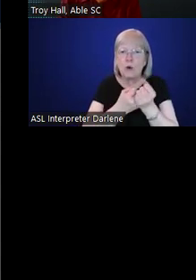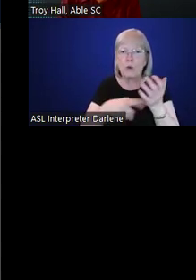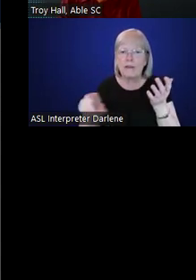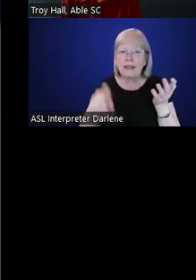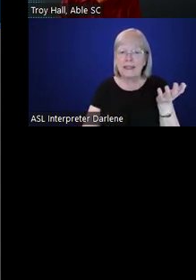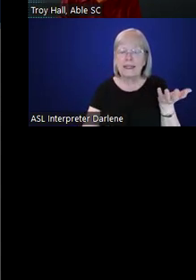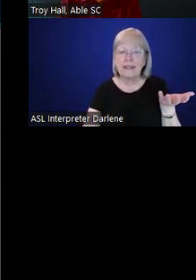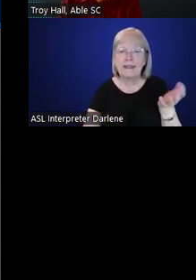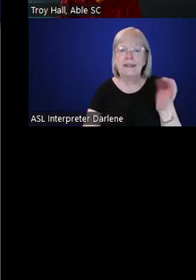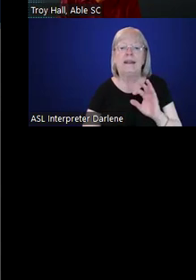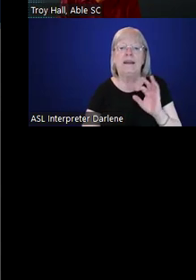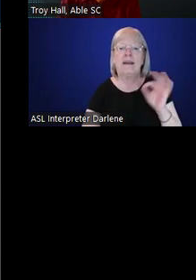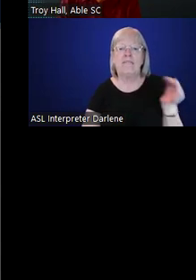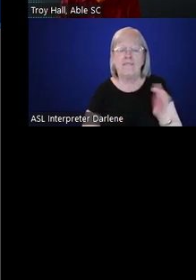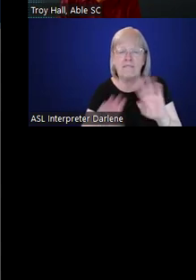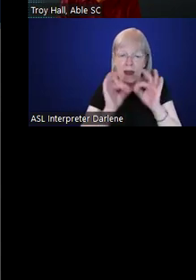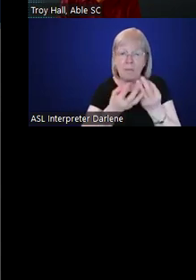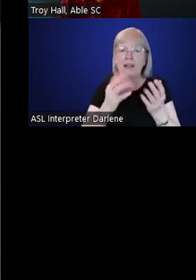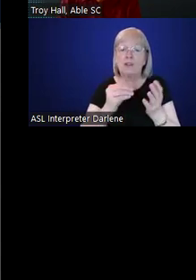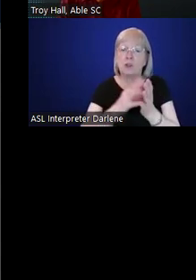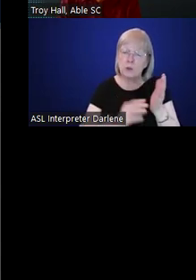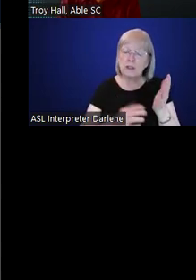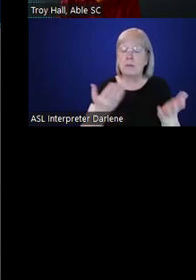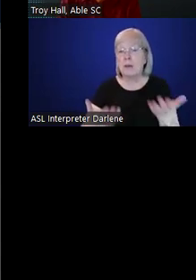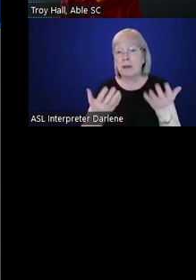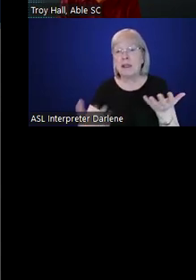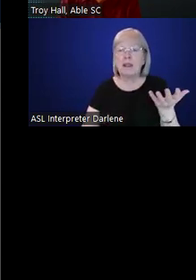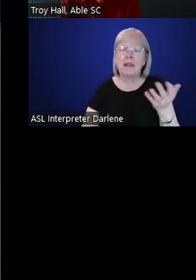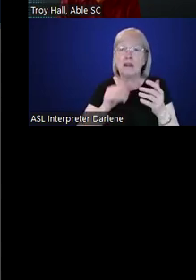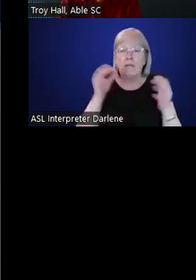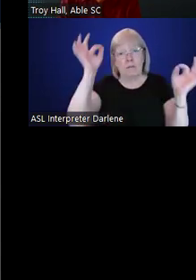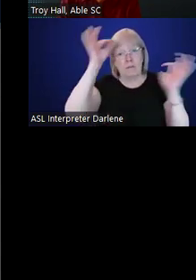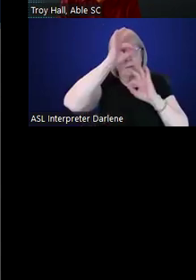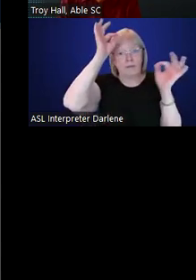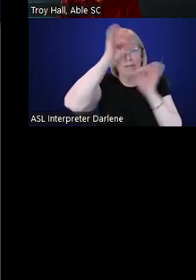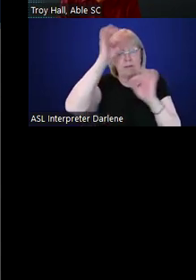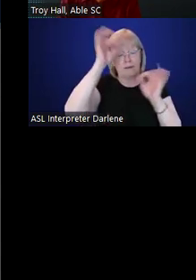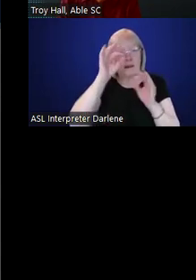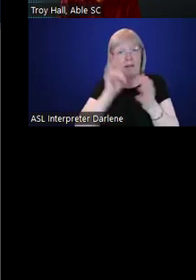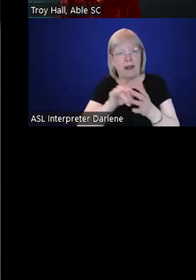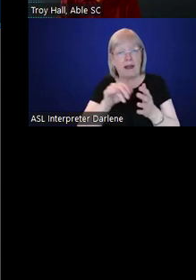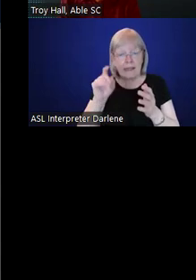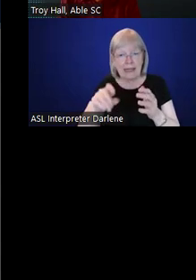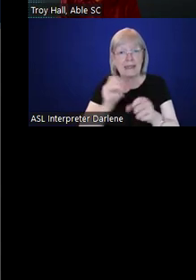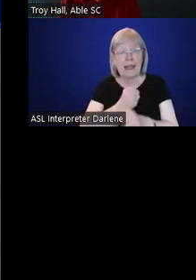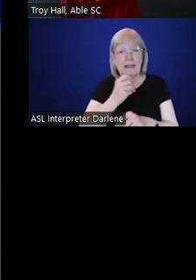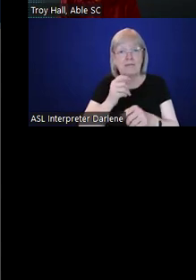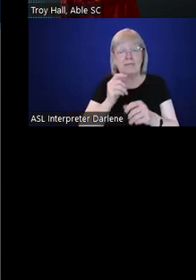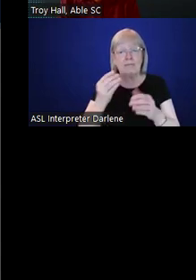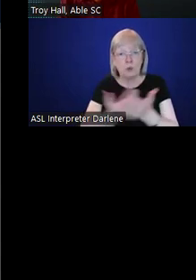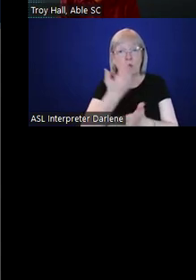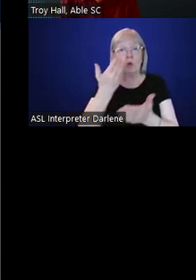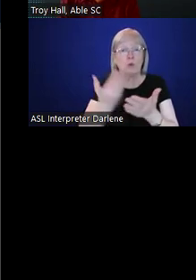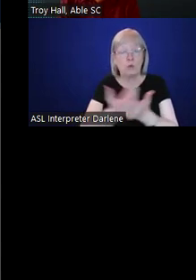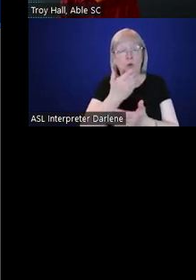Students and families, likewise, might not be aware of an outdated IEP or a